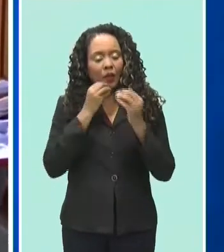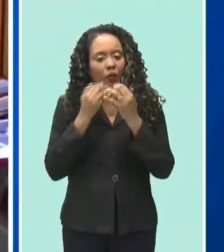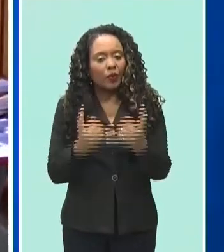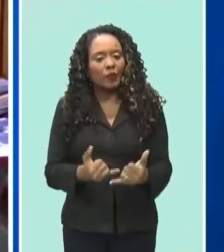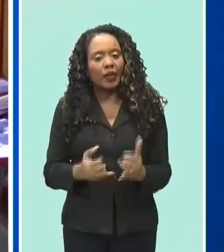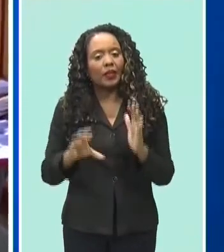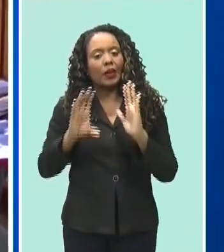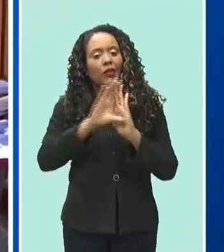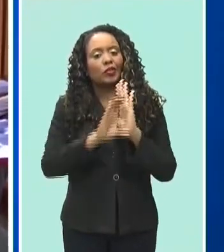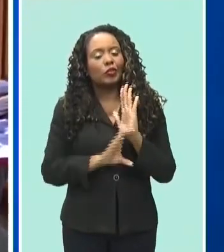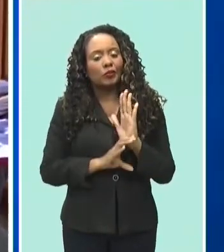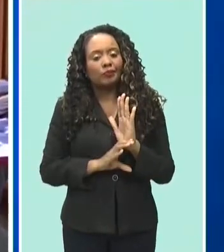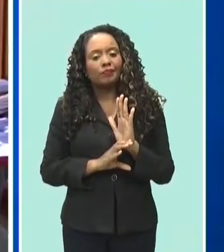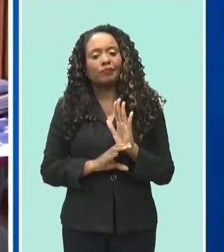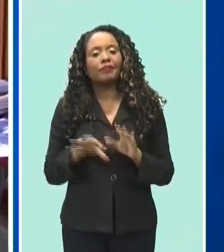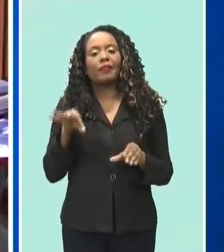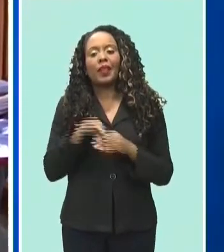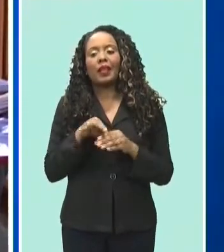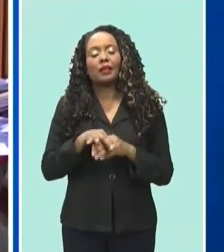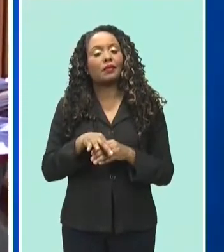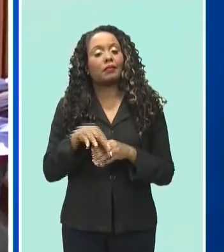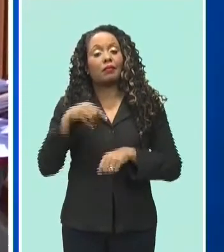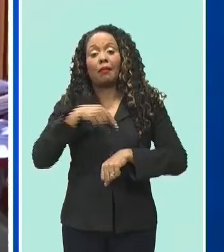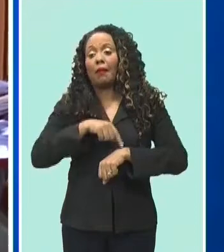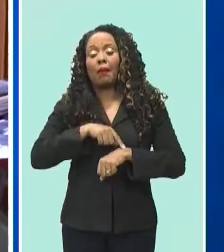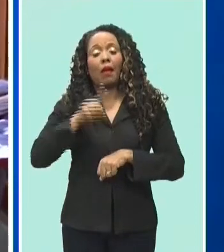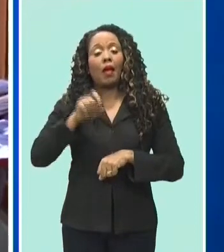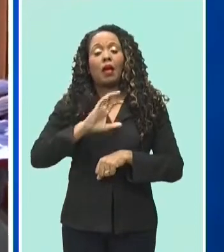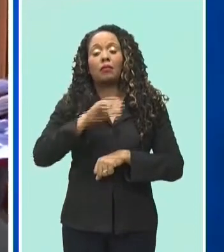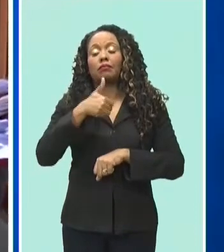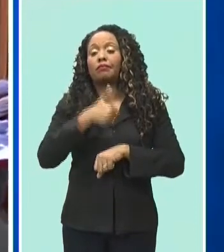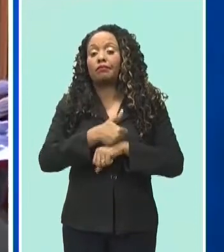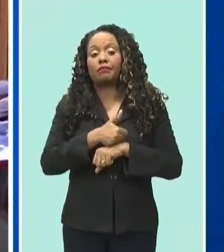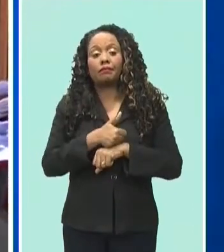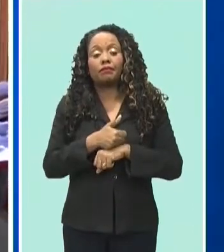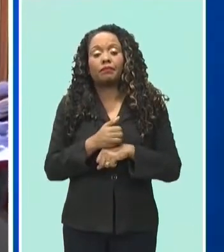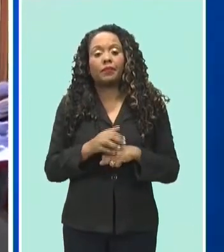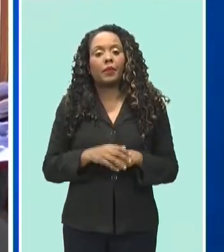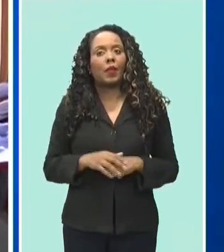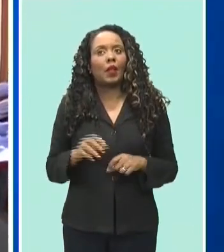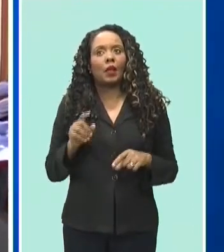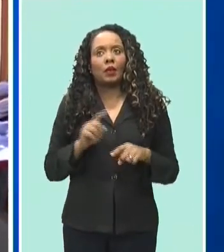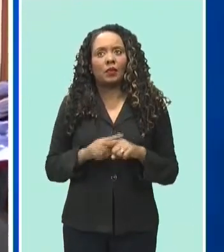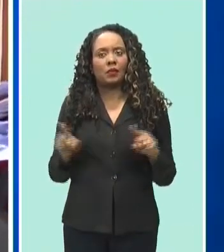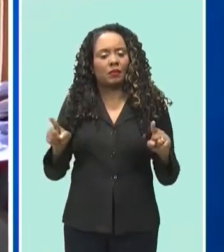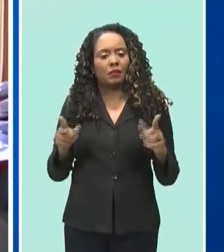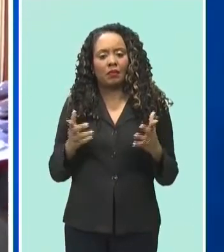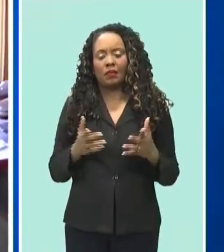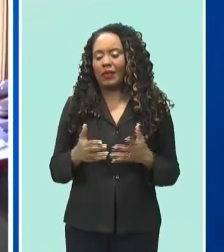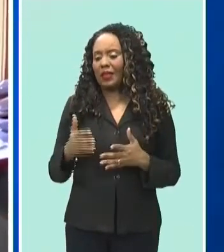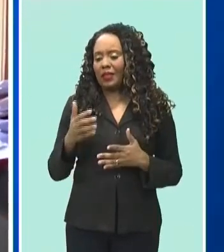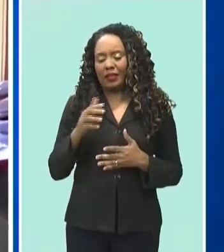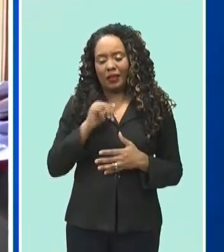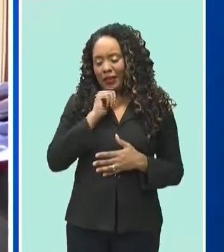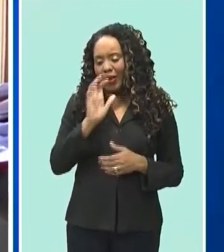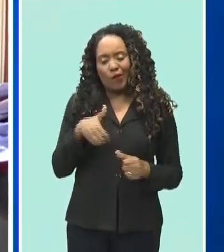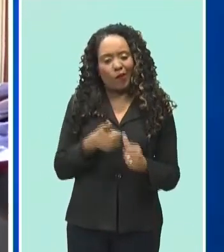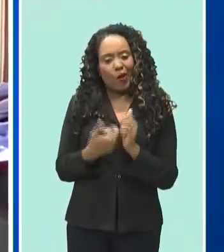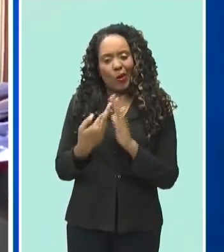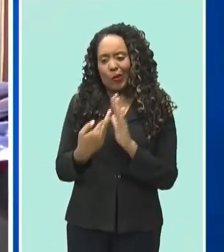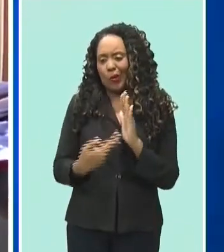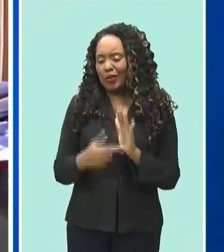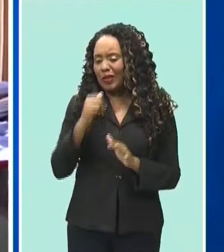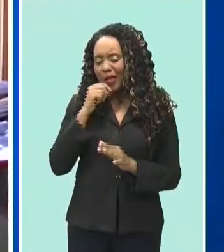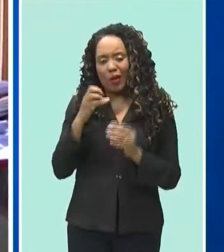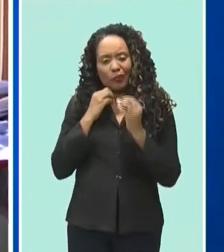and that elections must be fixed within the constitutional time frame. But the executive is simply disobeying it and